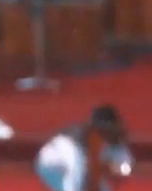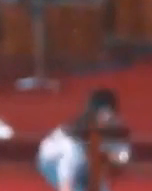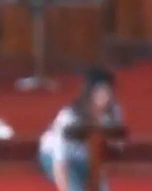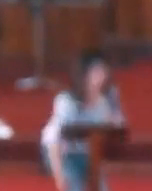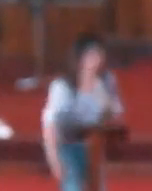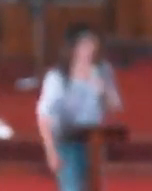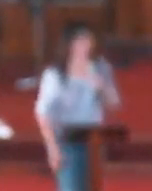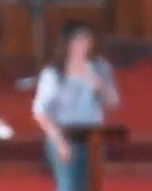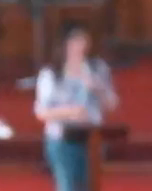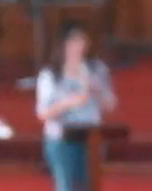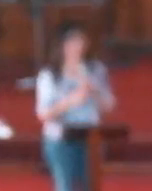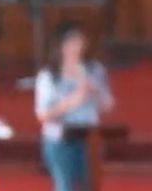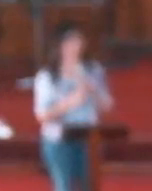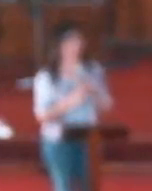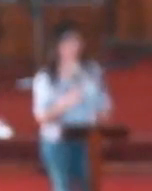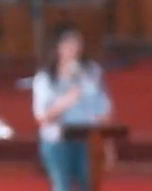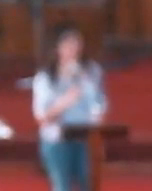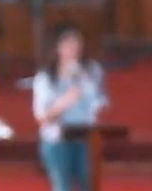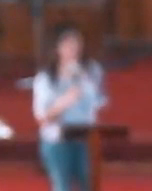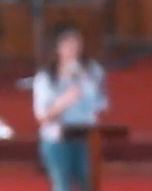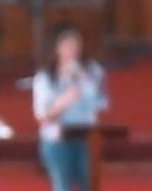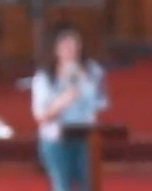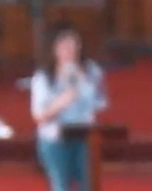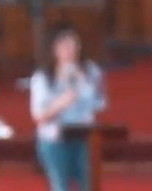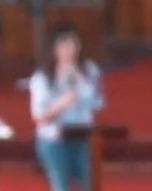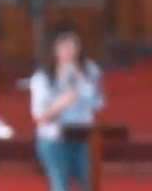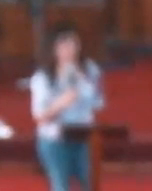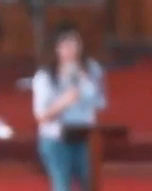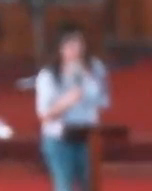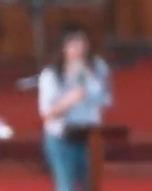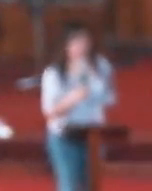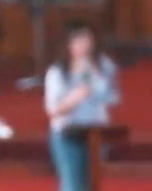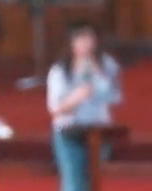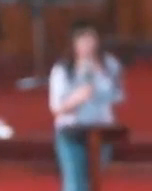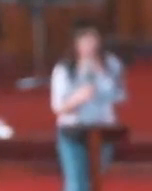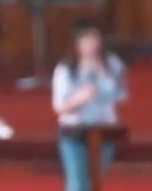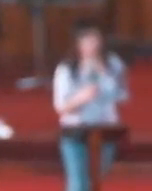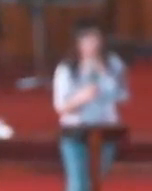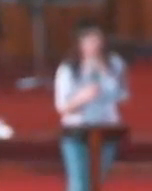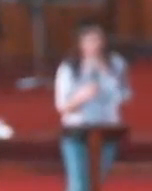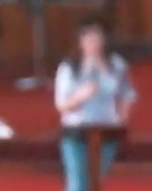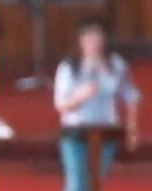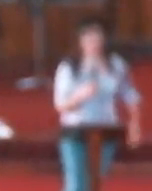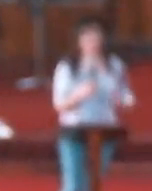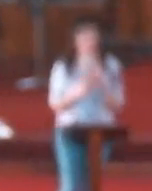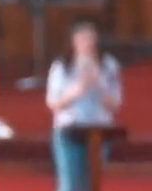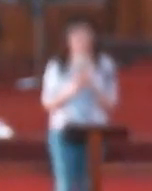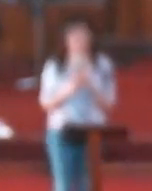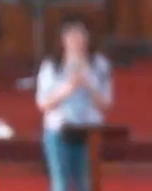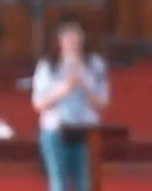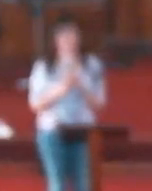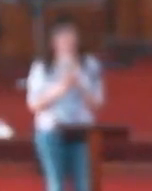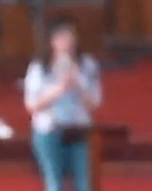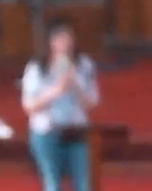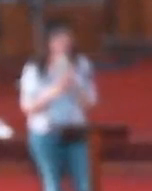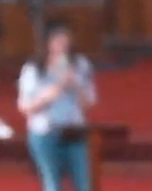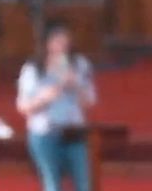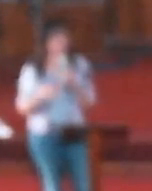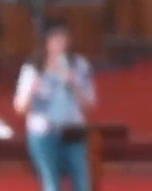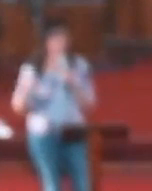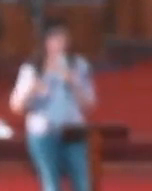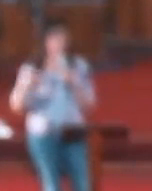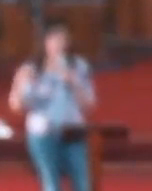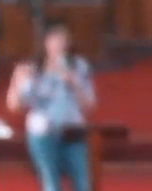boy. Y reprendió el demonio y salió del muchacho y el muchacho quedó sano inmediatamente. So he cast